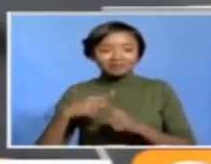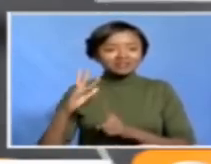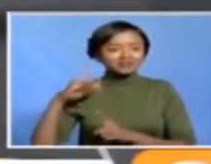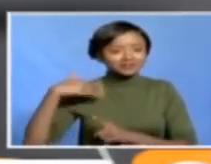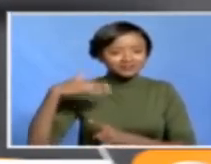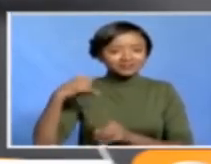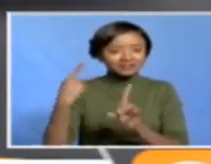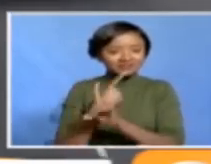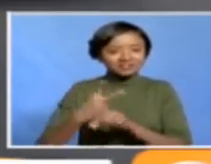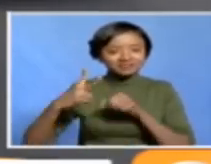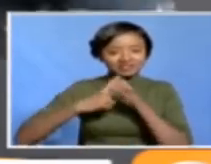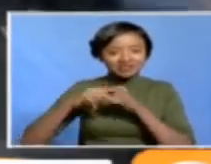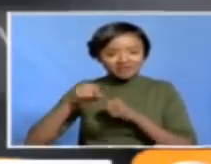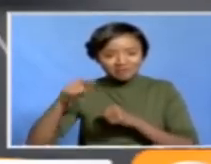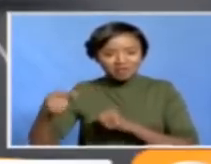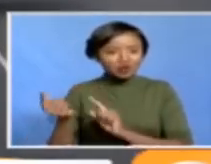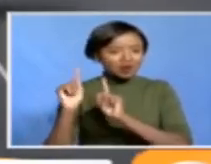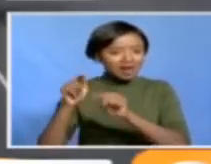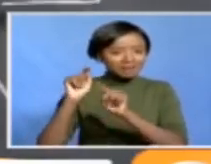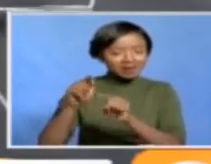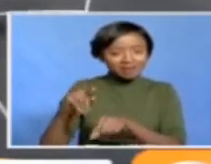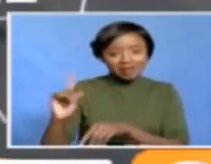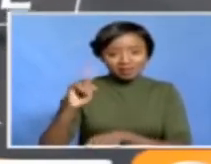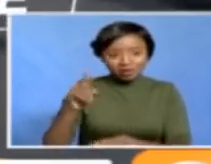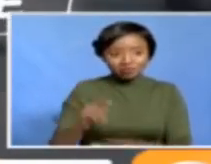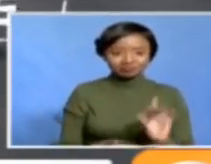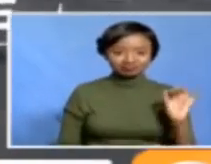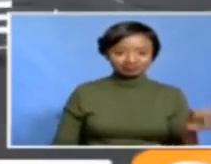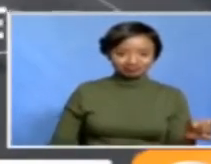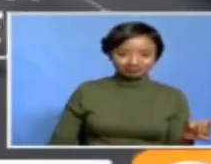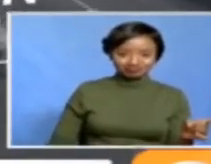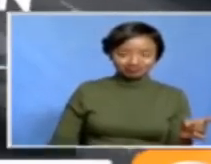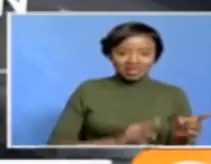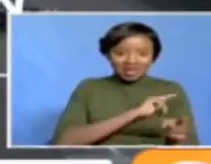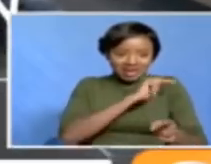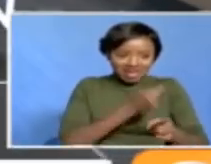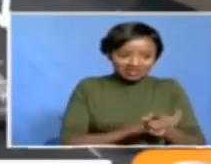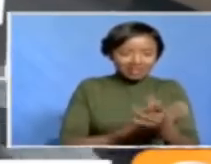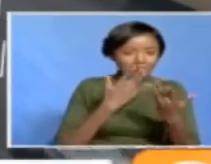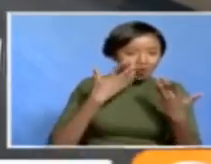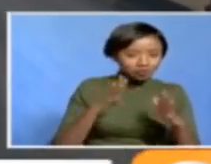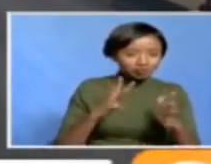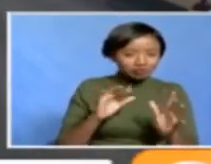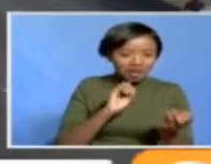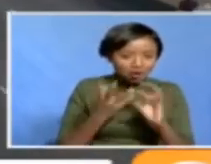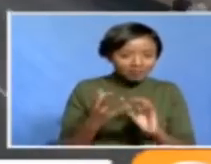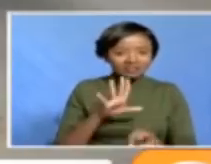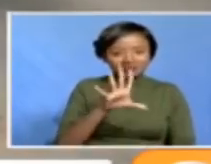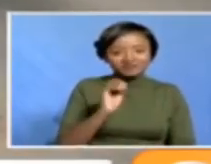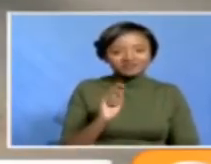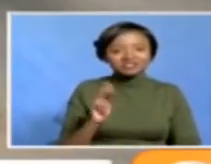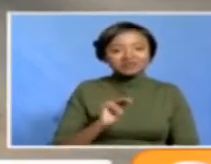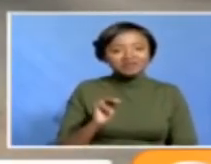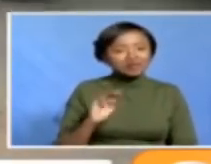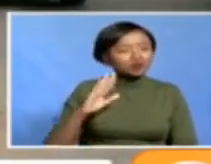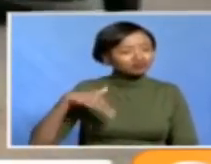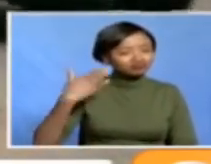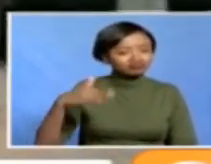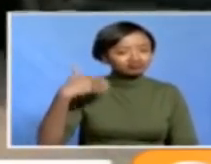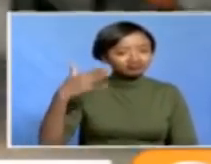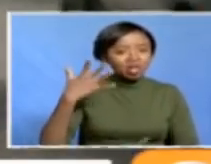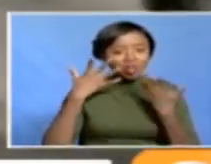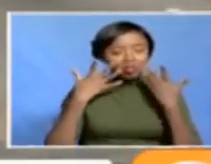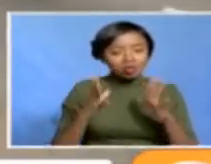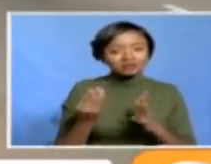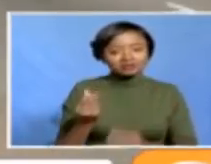other counties pass through Nairobi. In terms of losses, that has been estimated at 15 million Kenya shillings every day lost